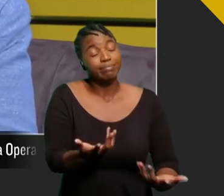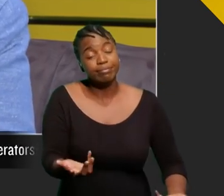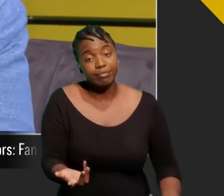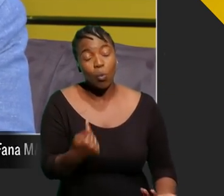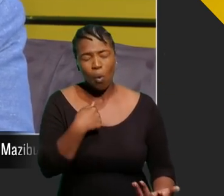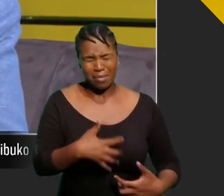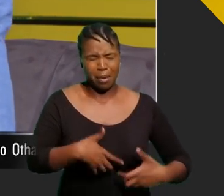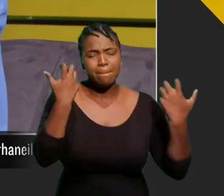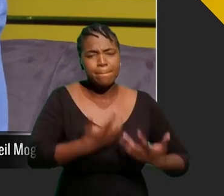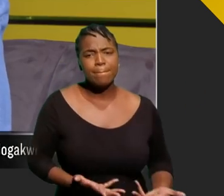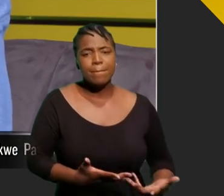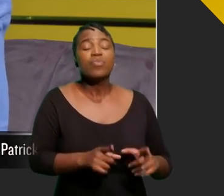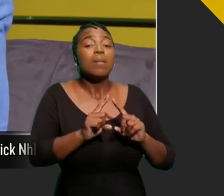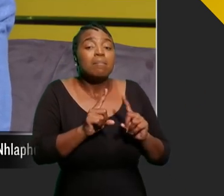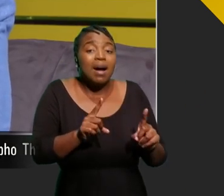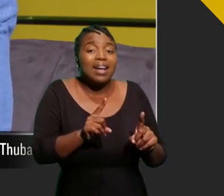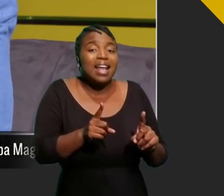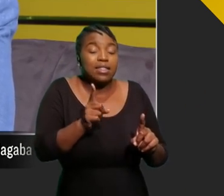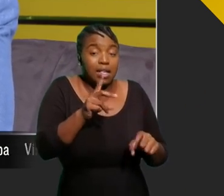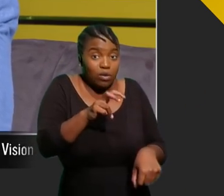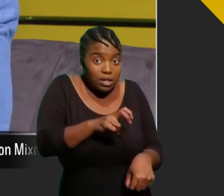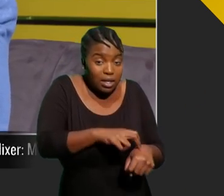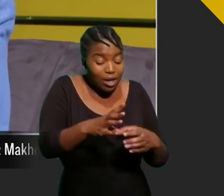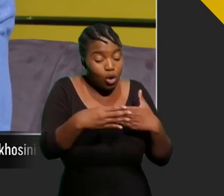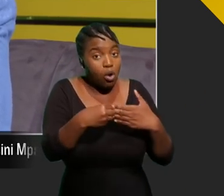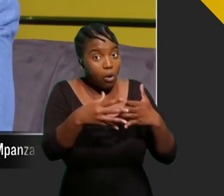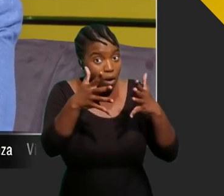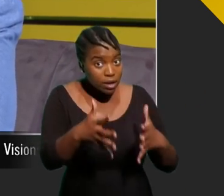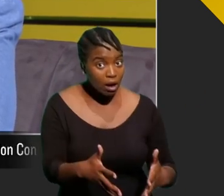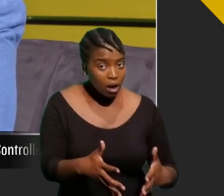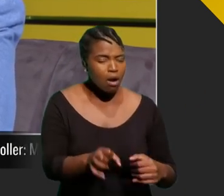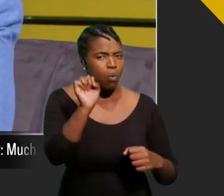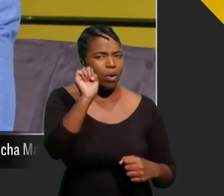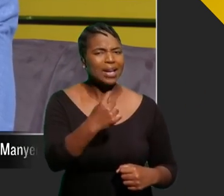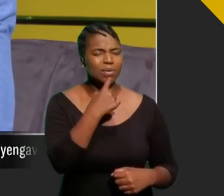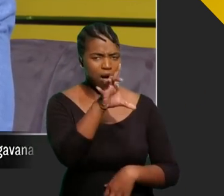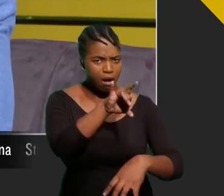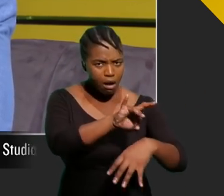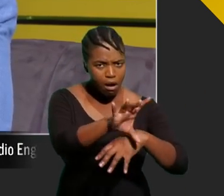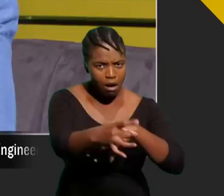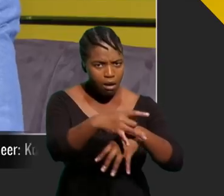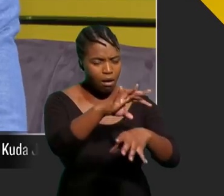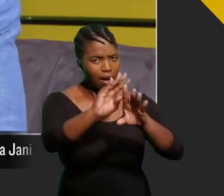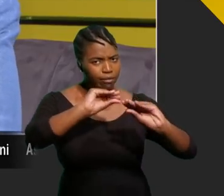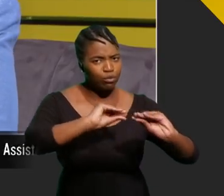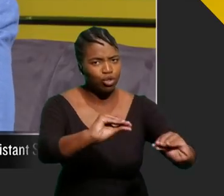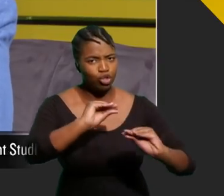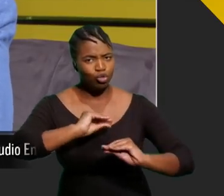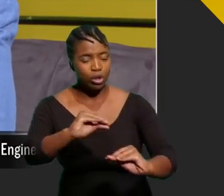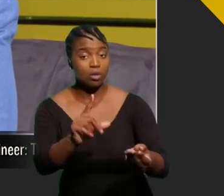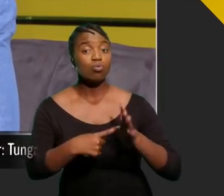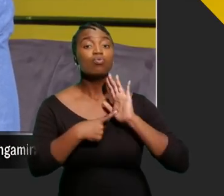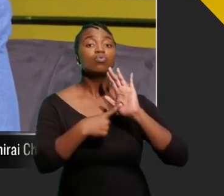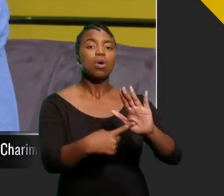they are frustrated. But if you have a very strong leader who is going to be there and demonstrate practically